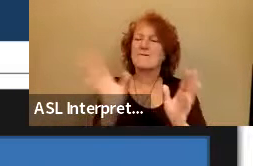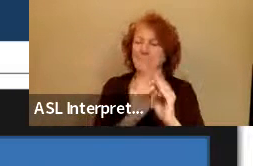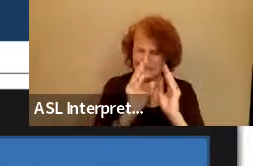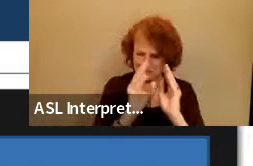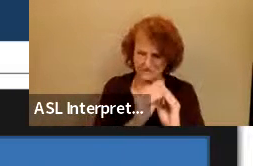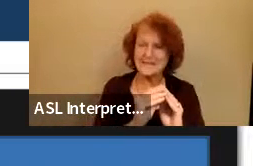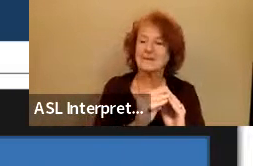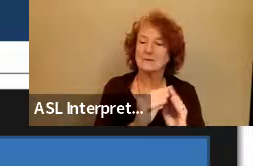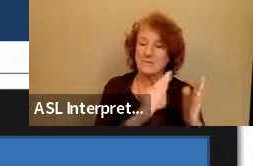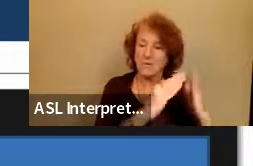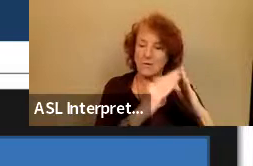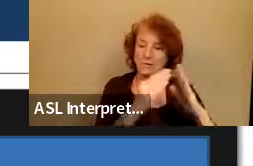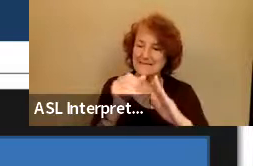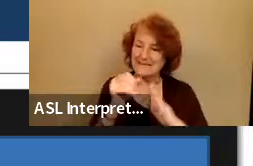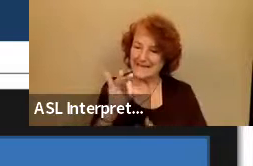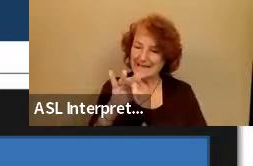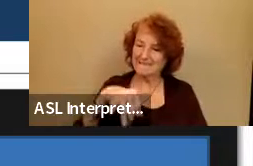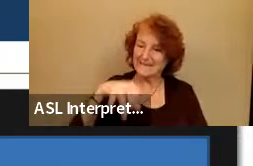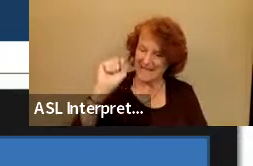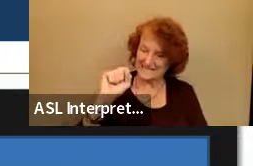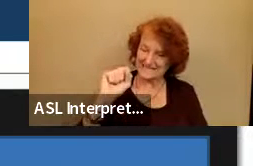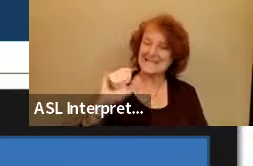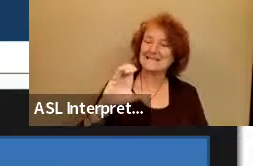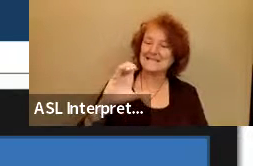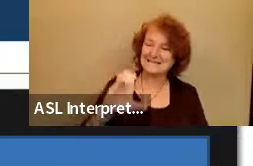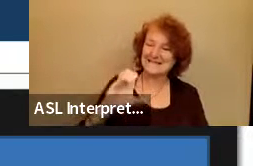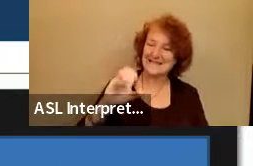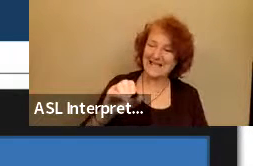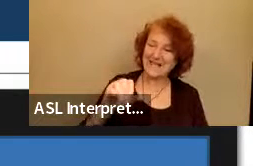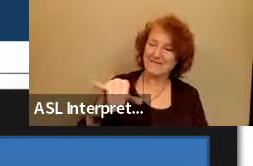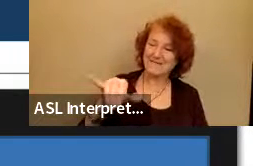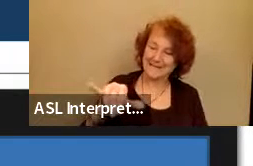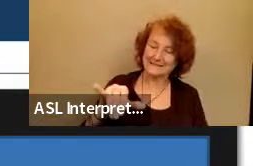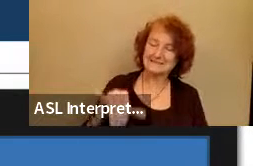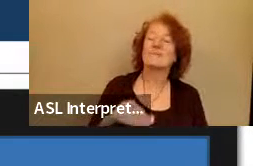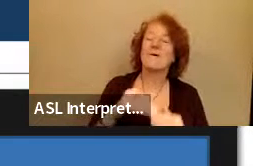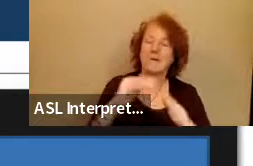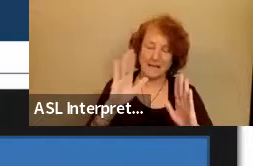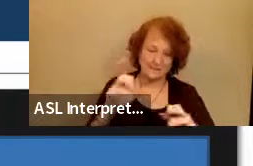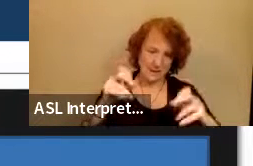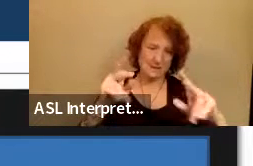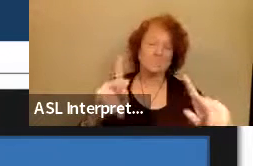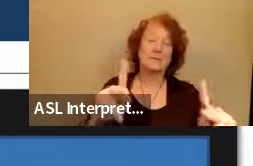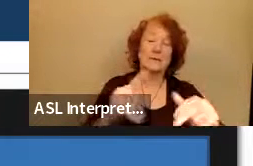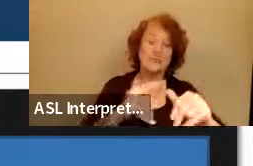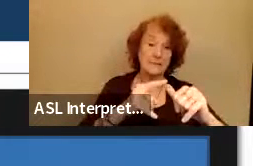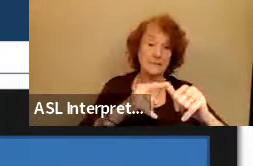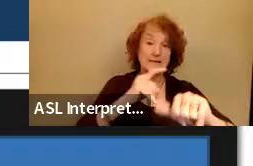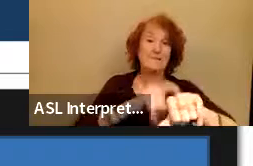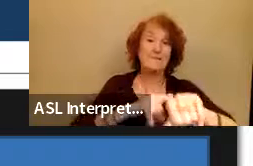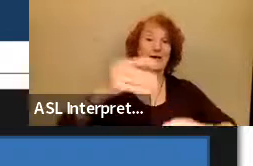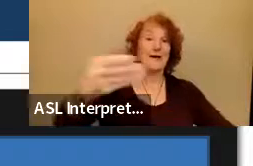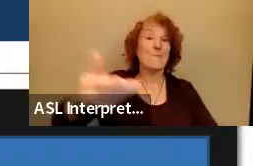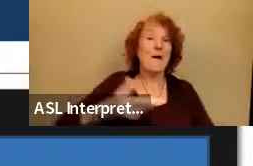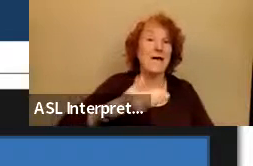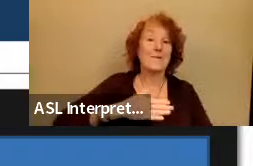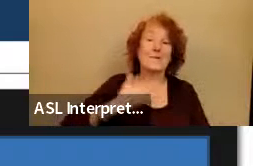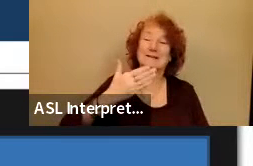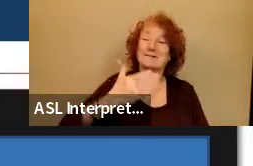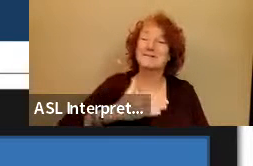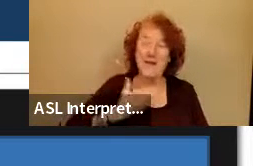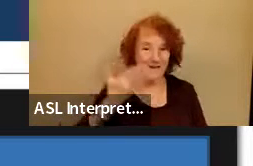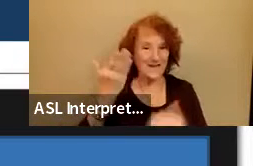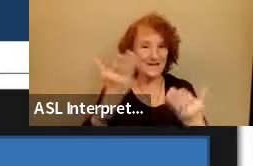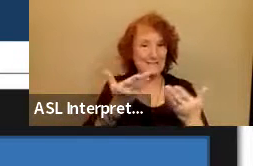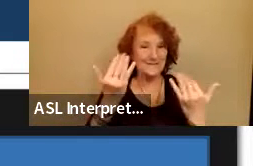housing opportunity. If this is your first time joining, welcome. We're really happy to be here with you tonight. We look forward